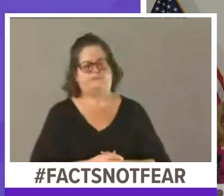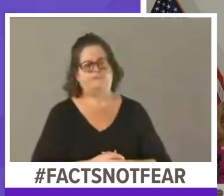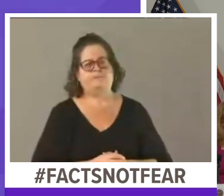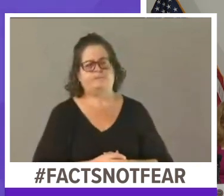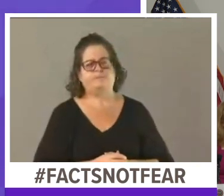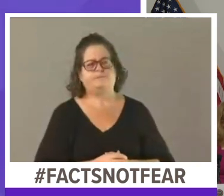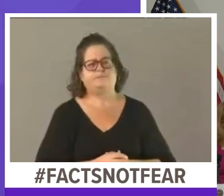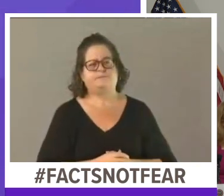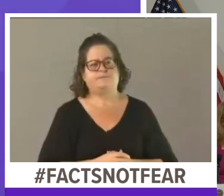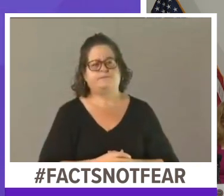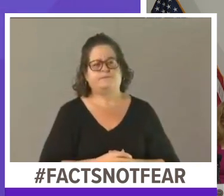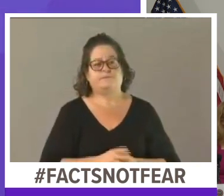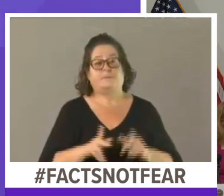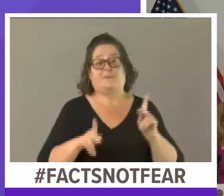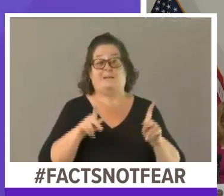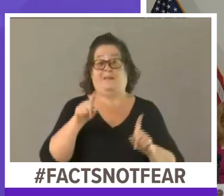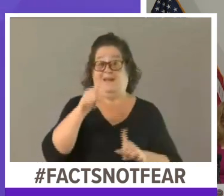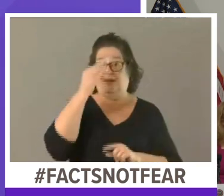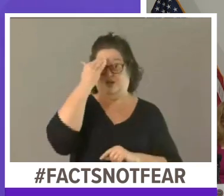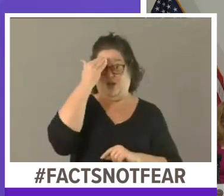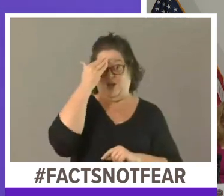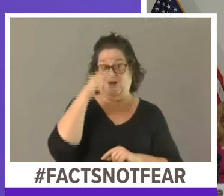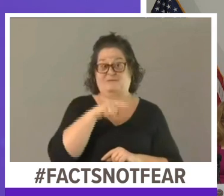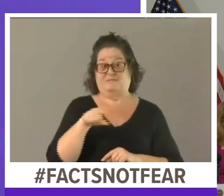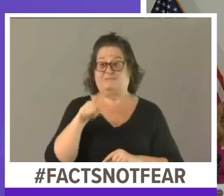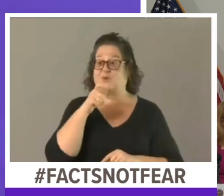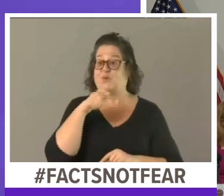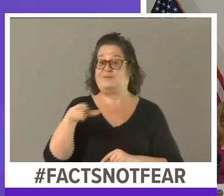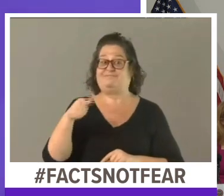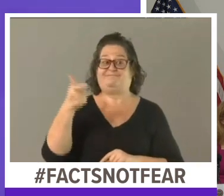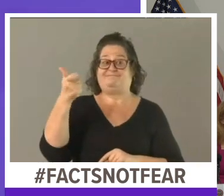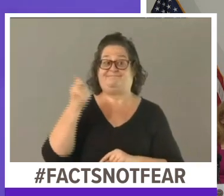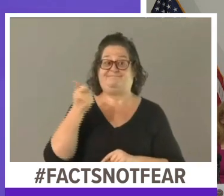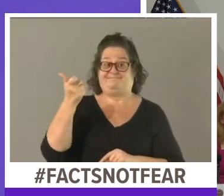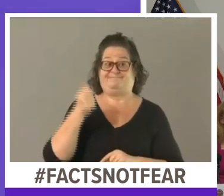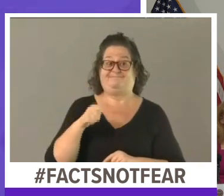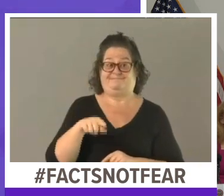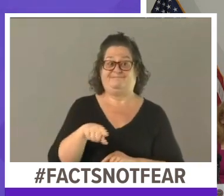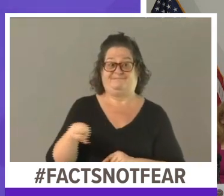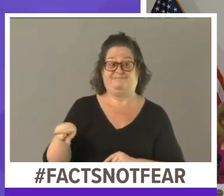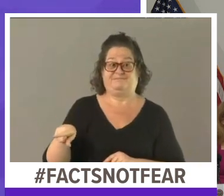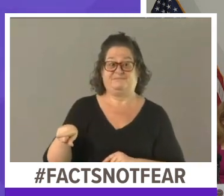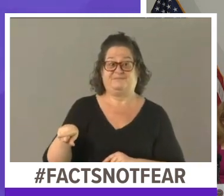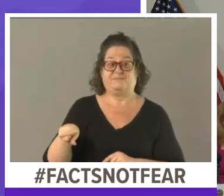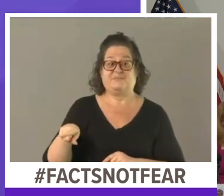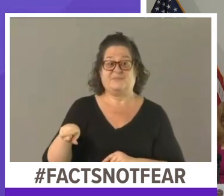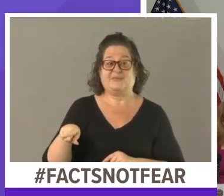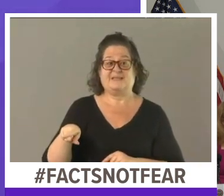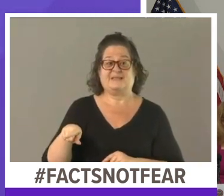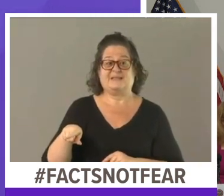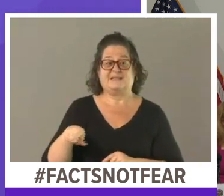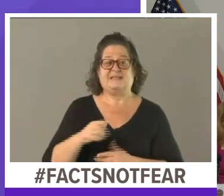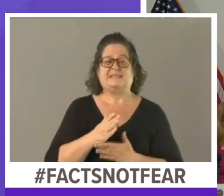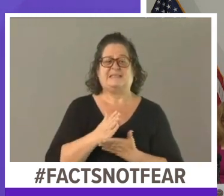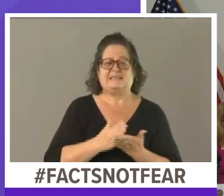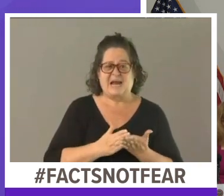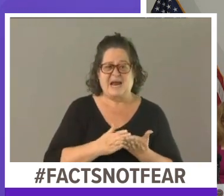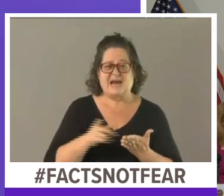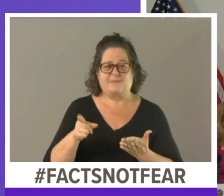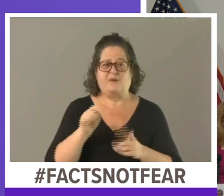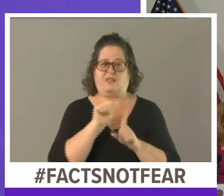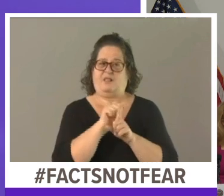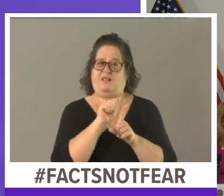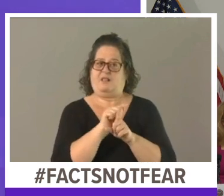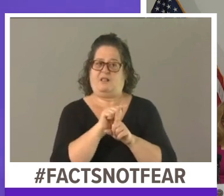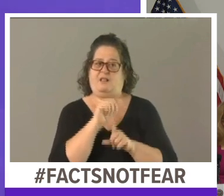be aware that are receiving these benefits, that we are experiencing fraud attempts. They've been witnessed in other